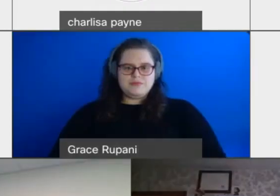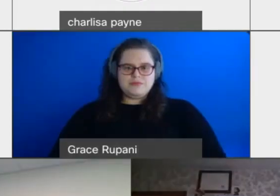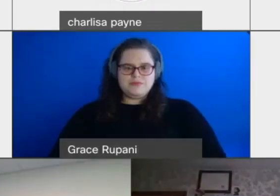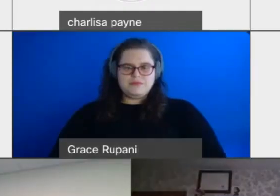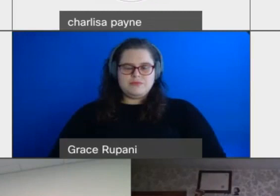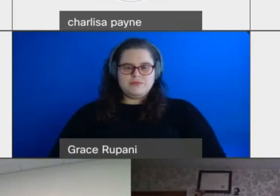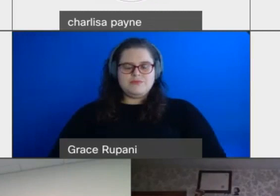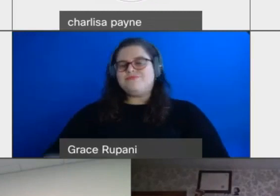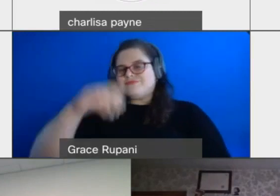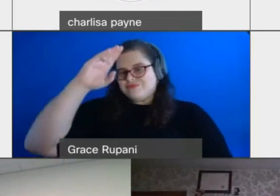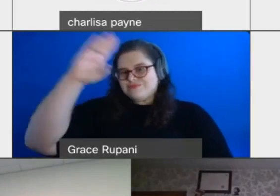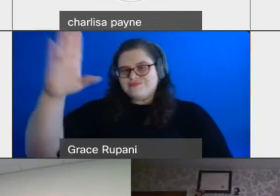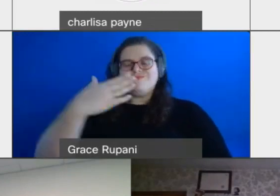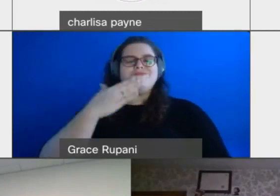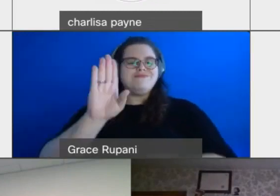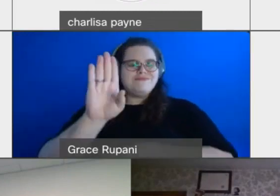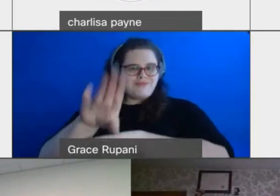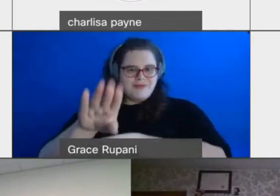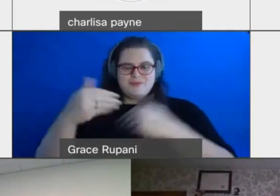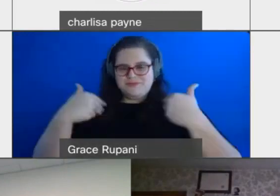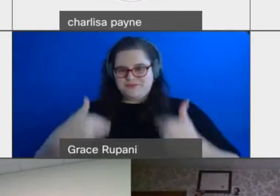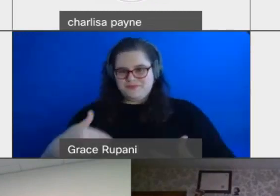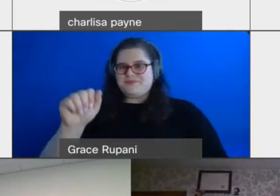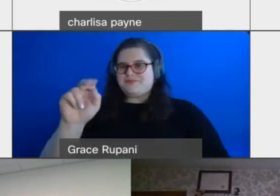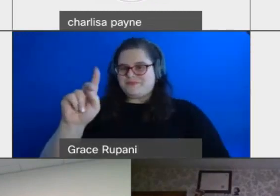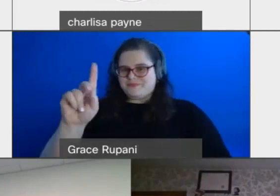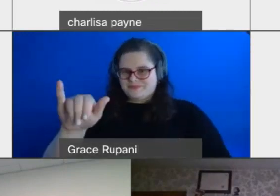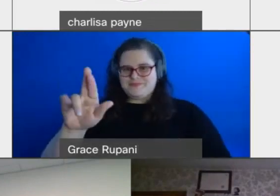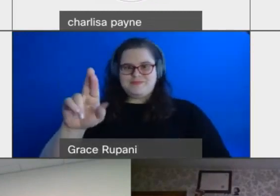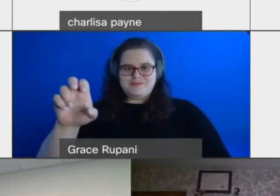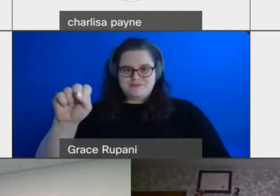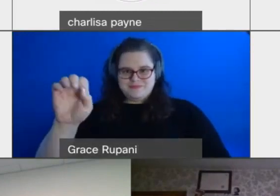Good afternoon, everyone. This is Andy Reese, Director of Department on Disability Services.